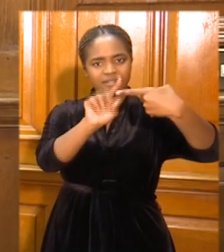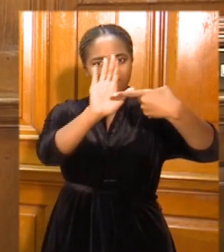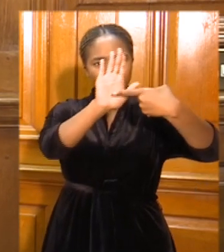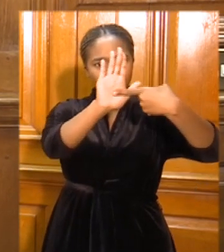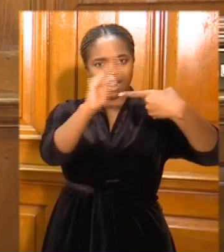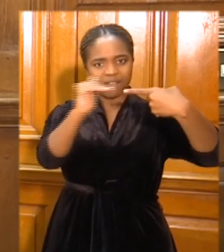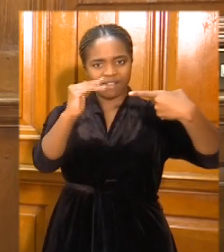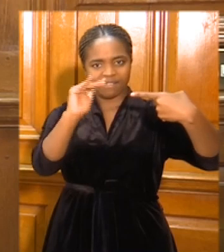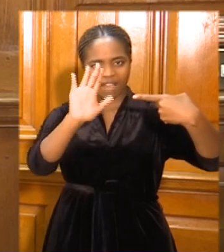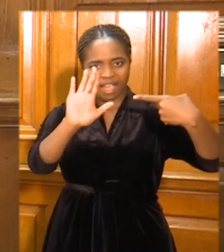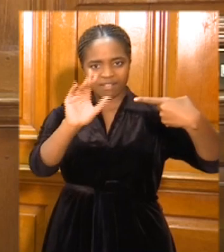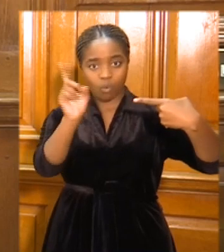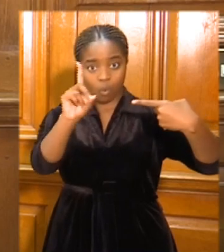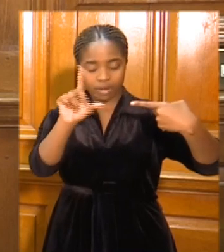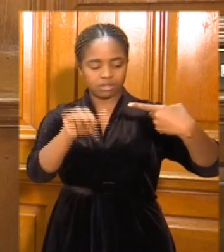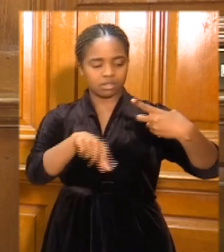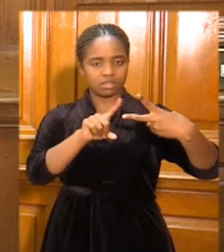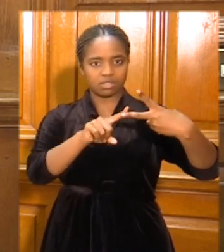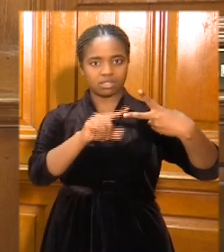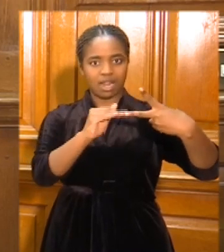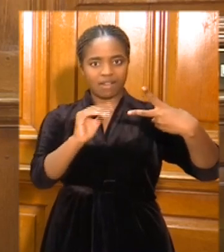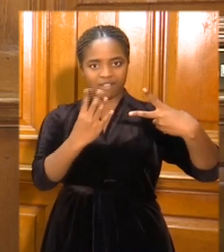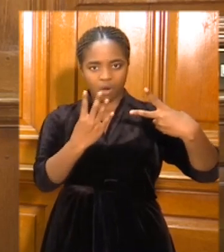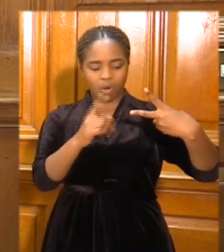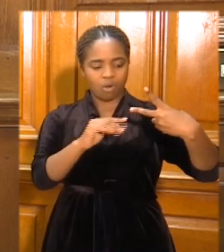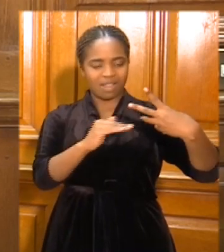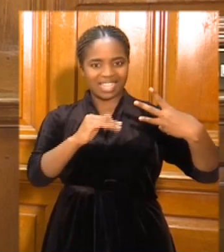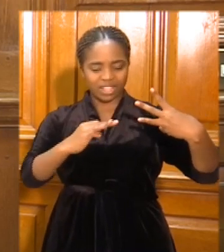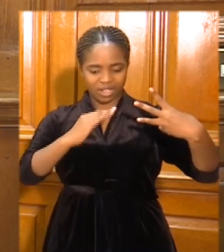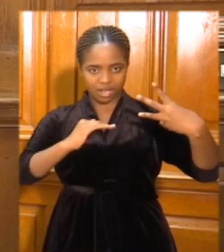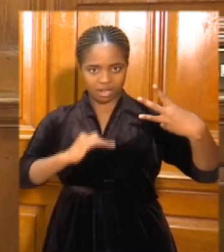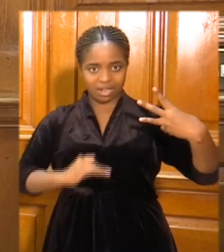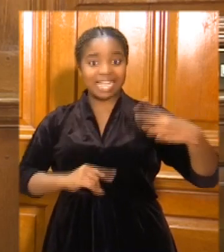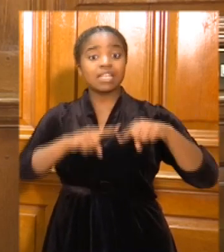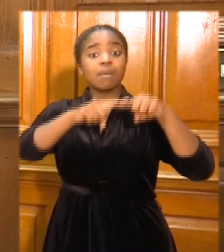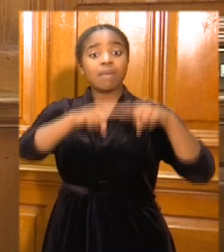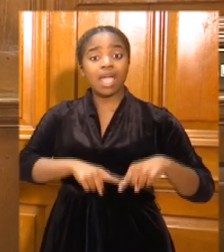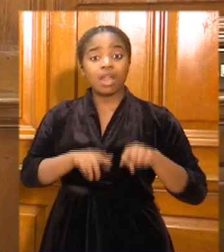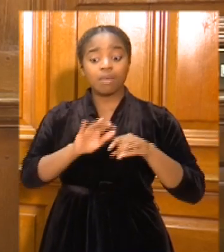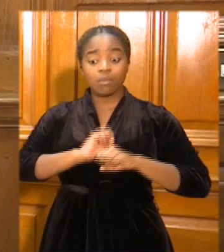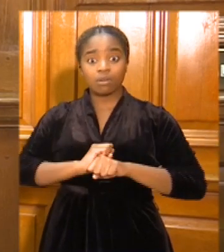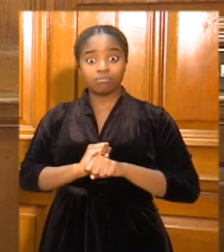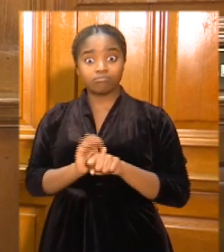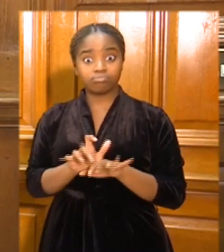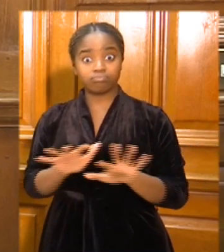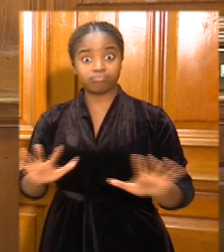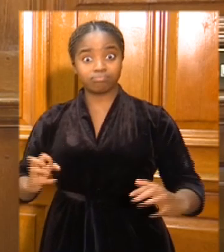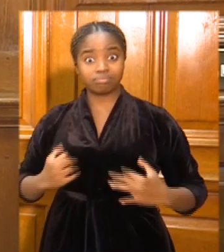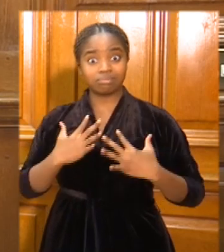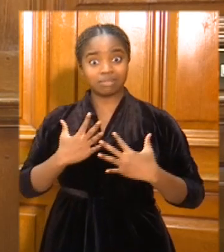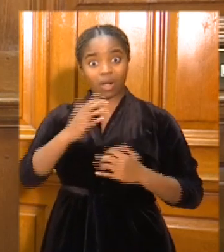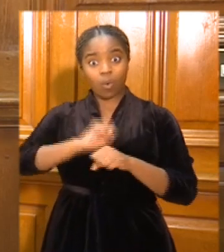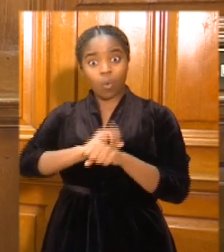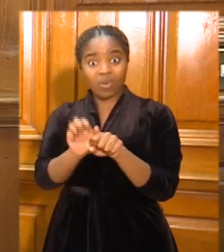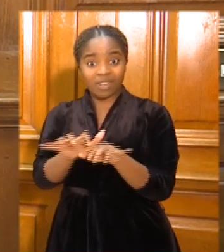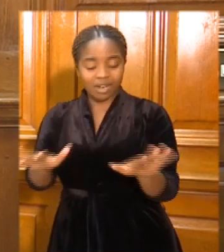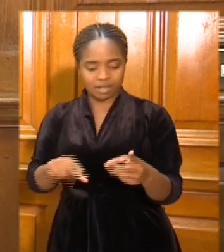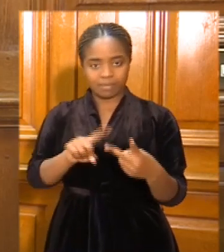including the level of infections and the rate of transmission, the capacity of our